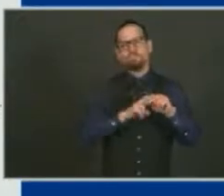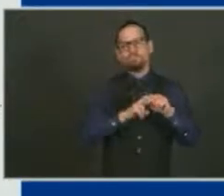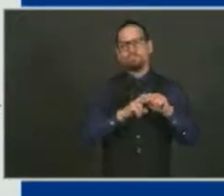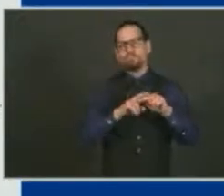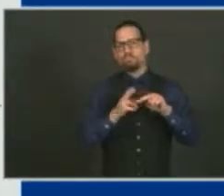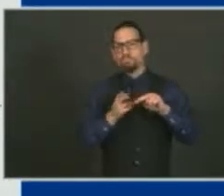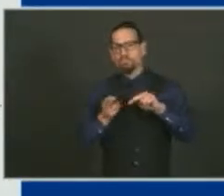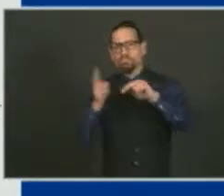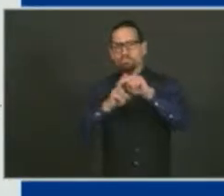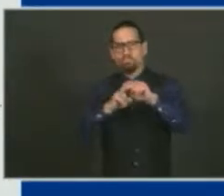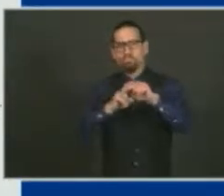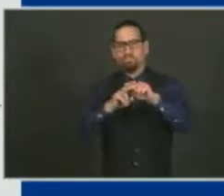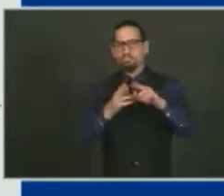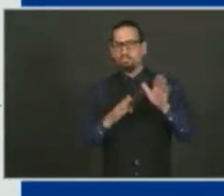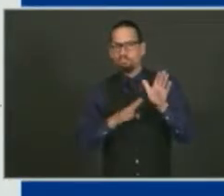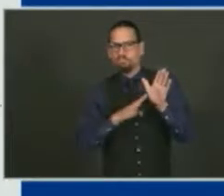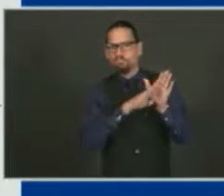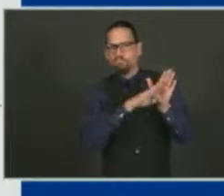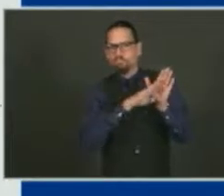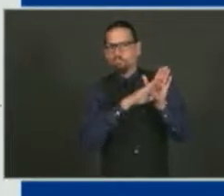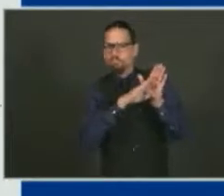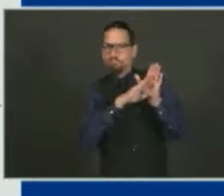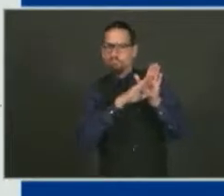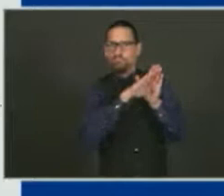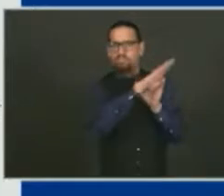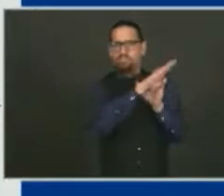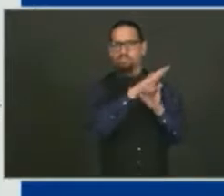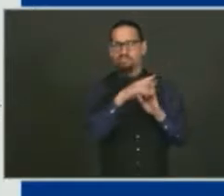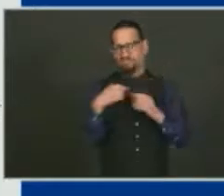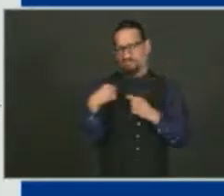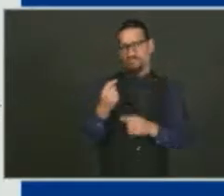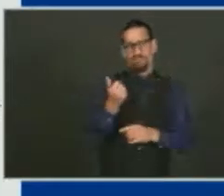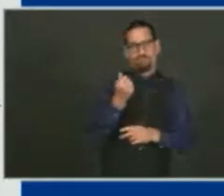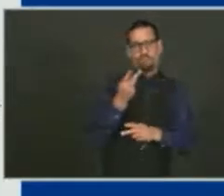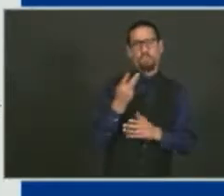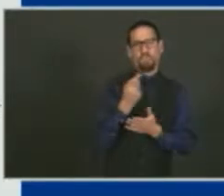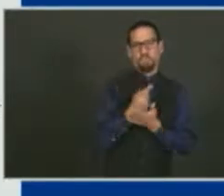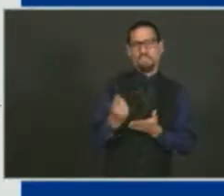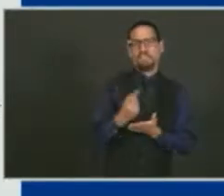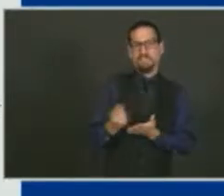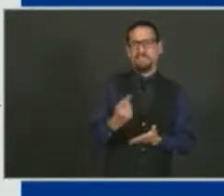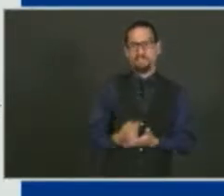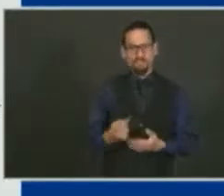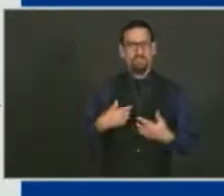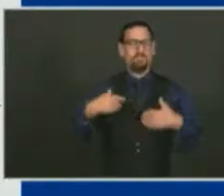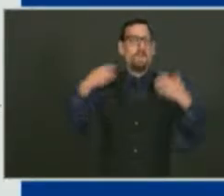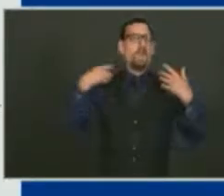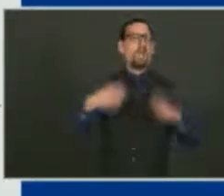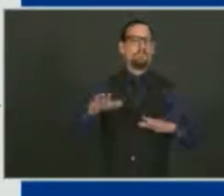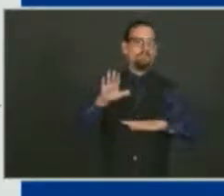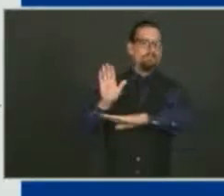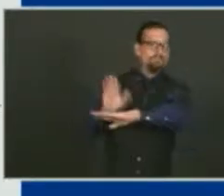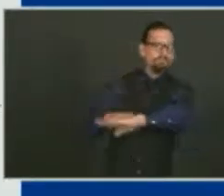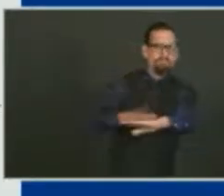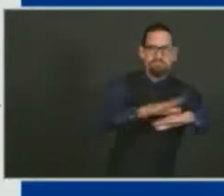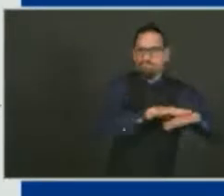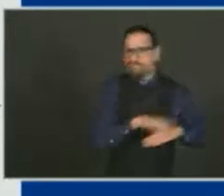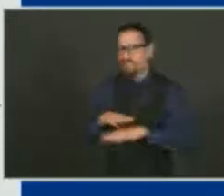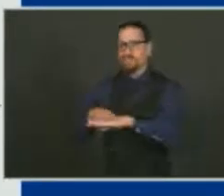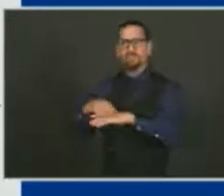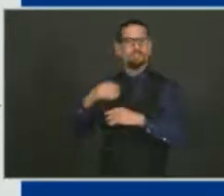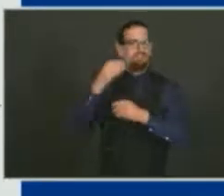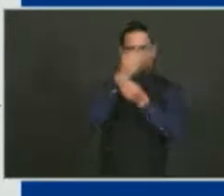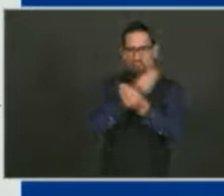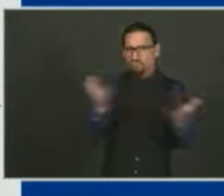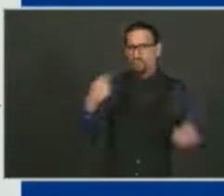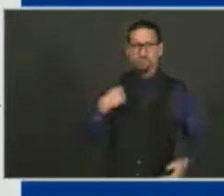Every week for the past few weeks, I have said that we're not in a good